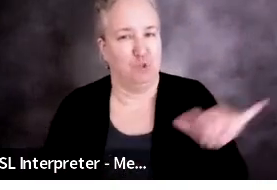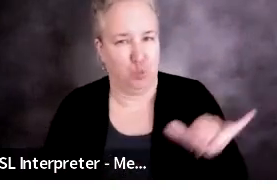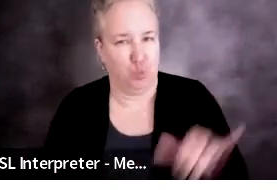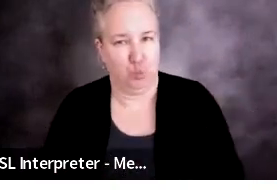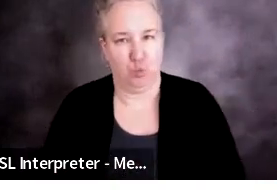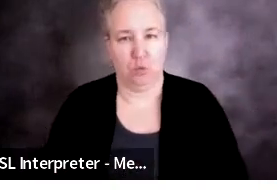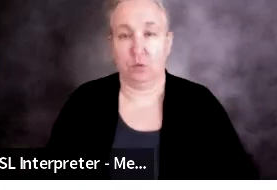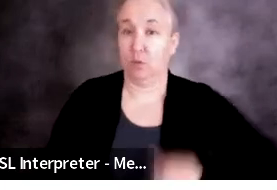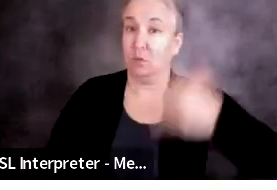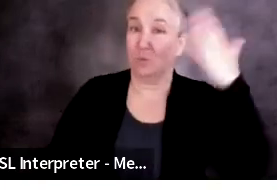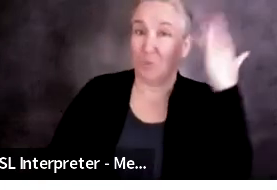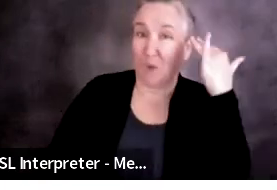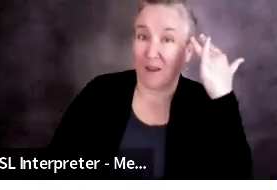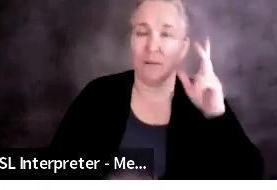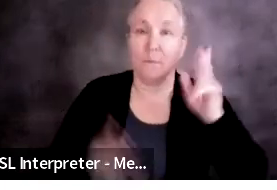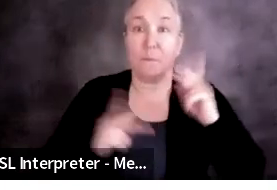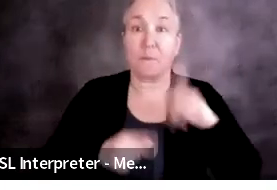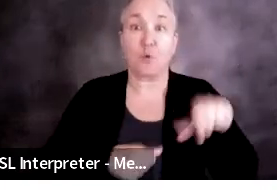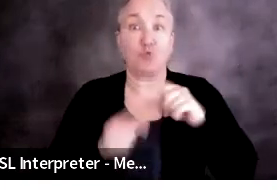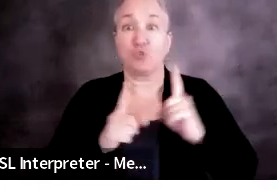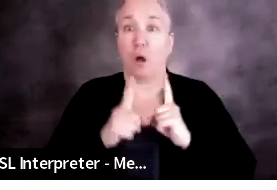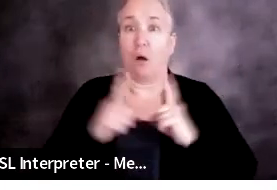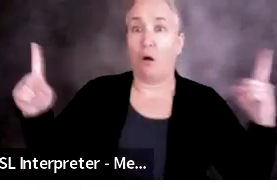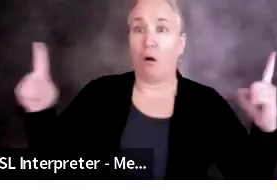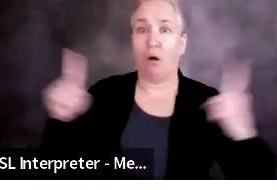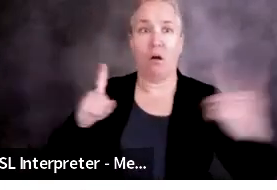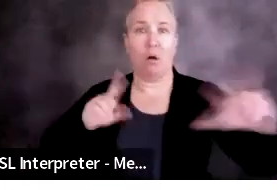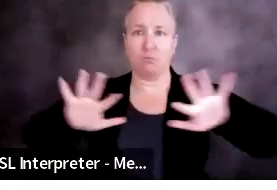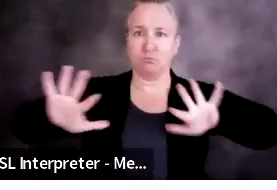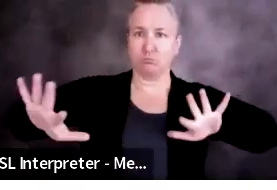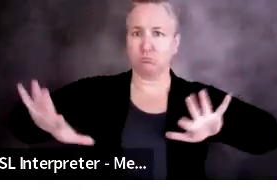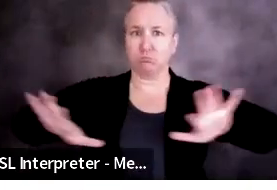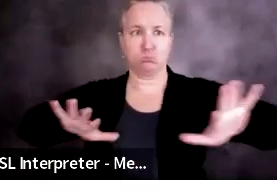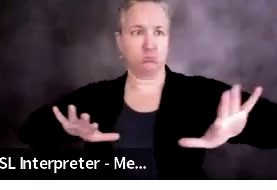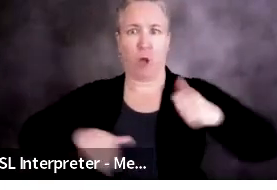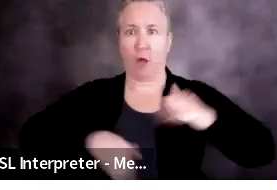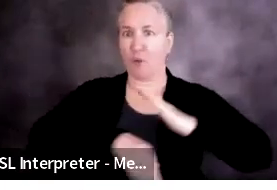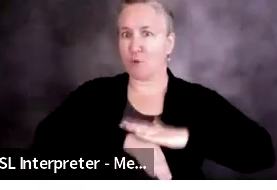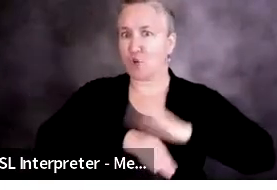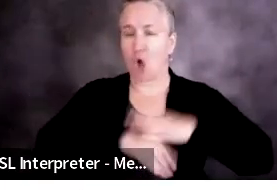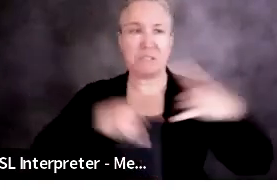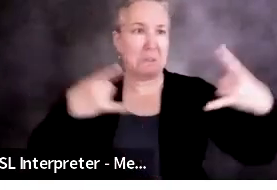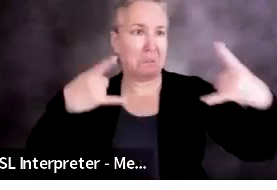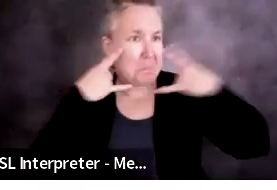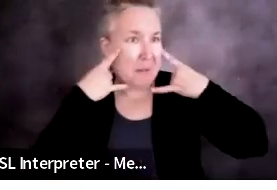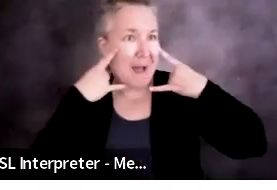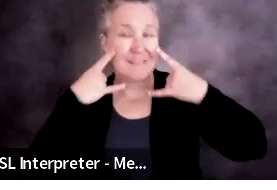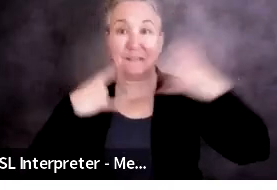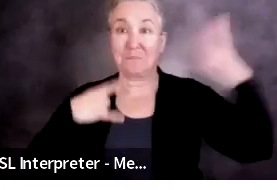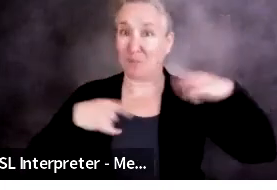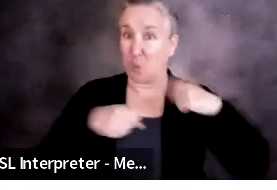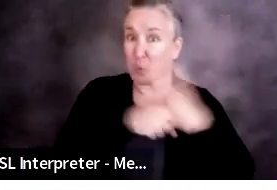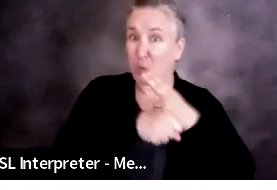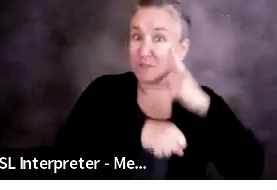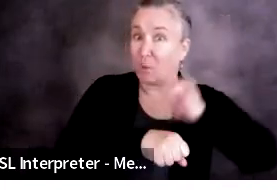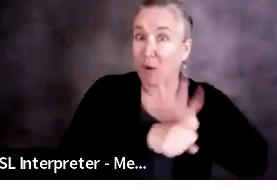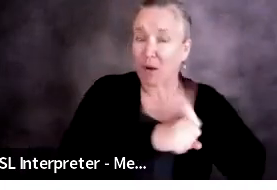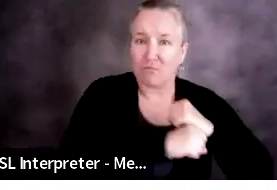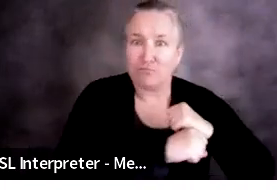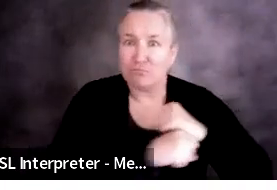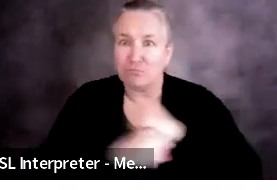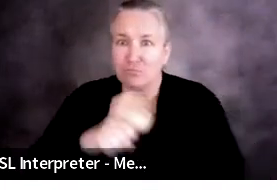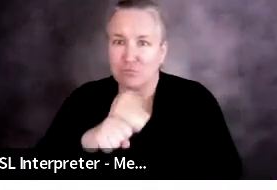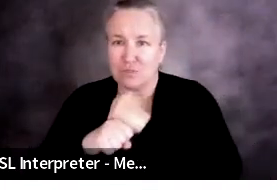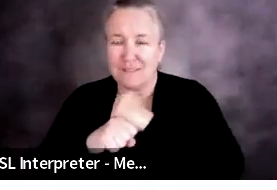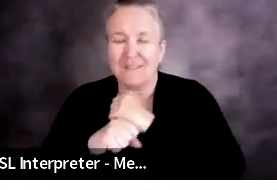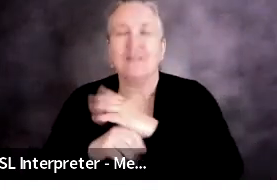because social distancing, masking, and other precautions that we all took to prevent the spread of COVID also prevented the spread